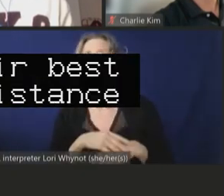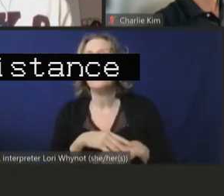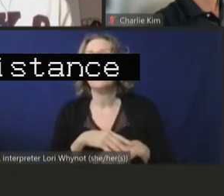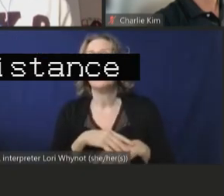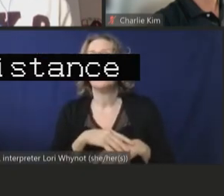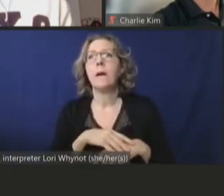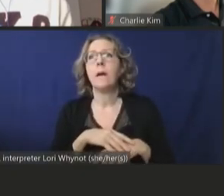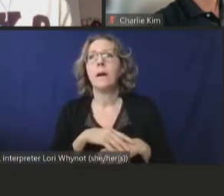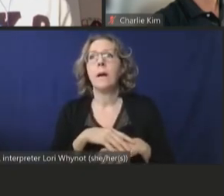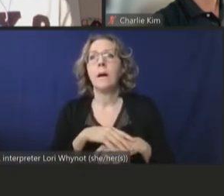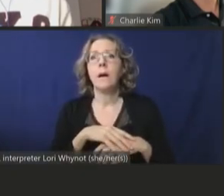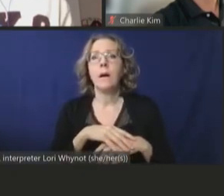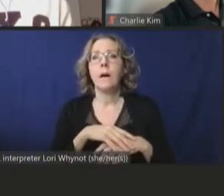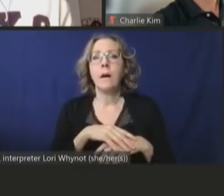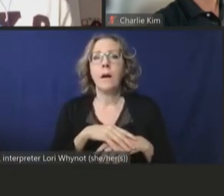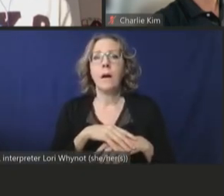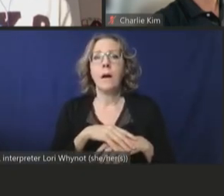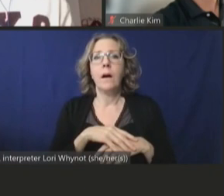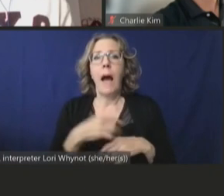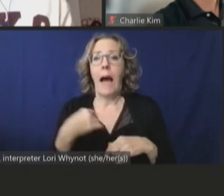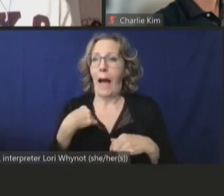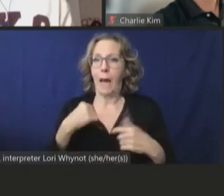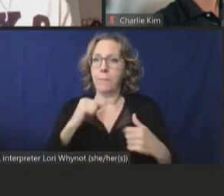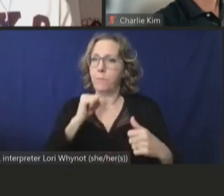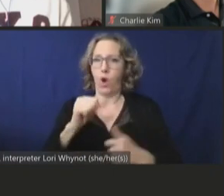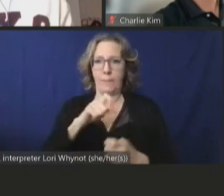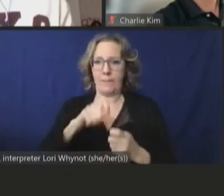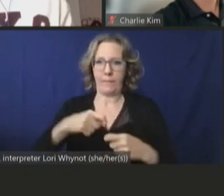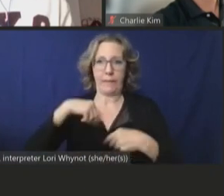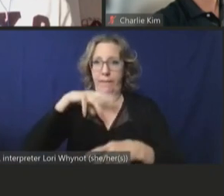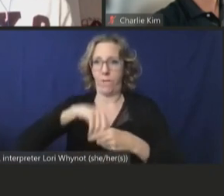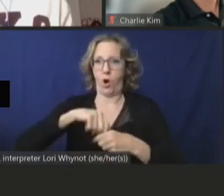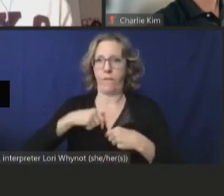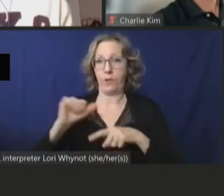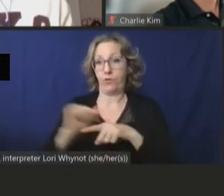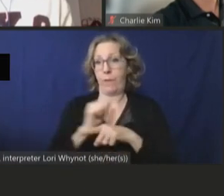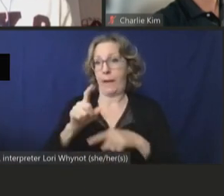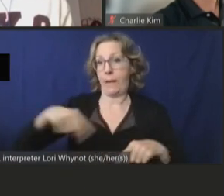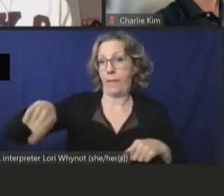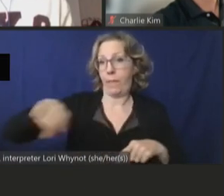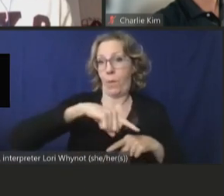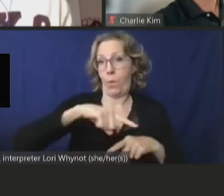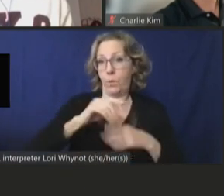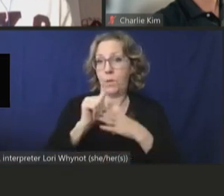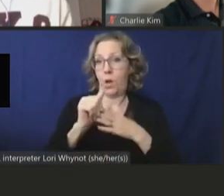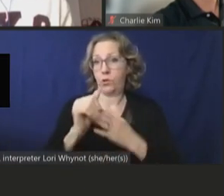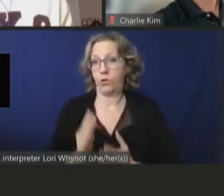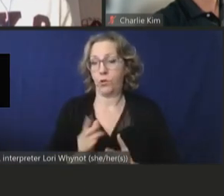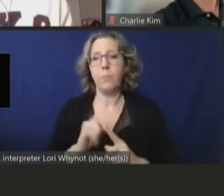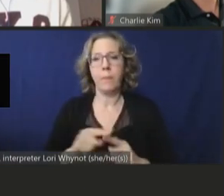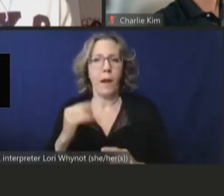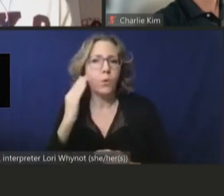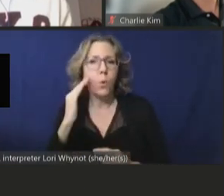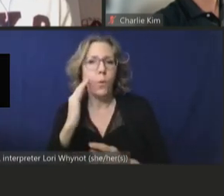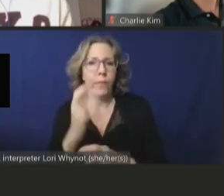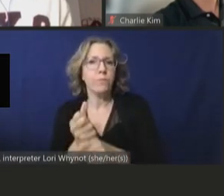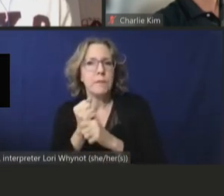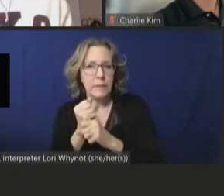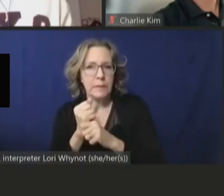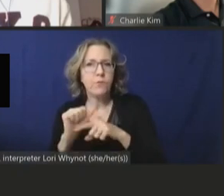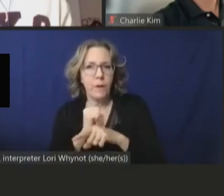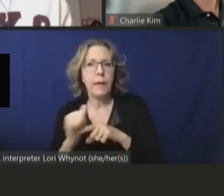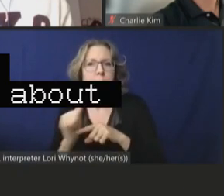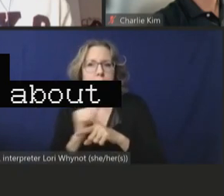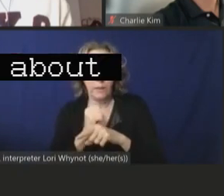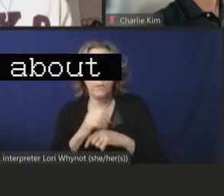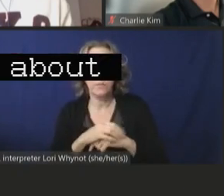I know I'm not specifically involved in training, but I do know that they receive extensive training each season, and they'll